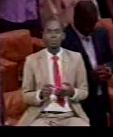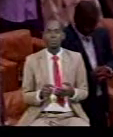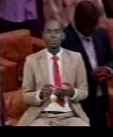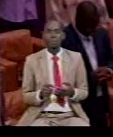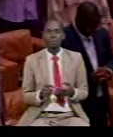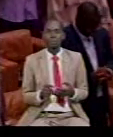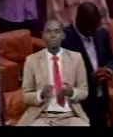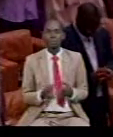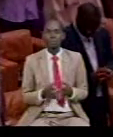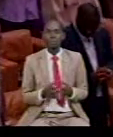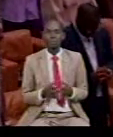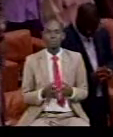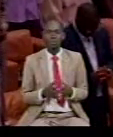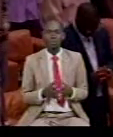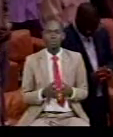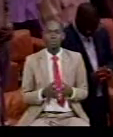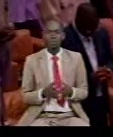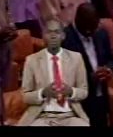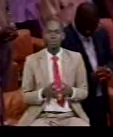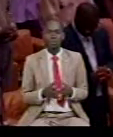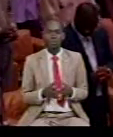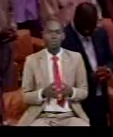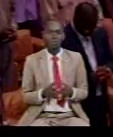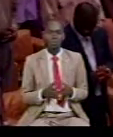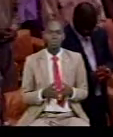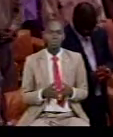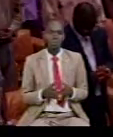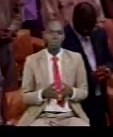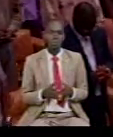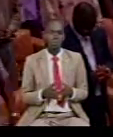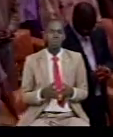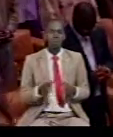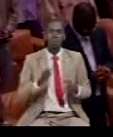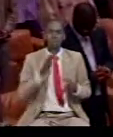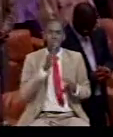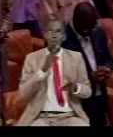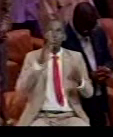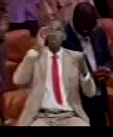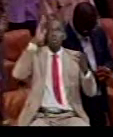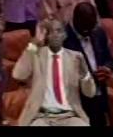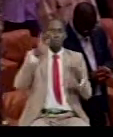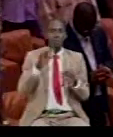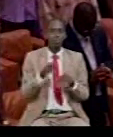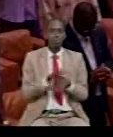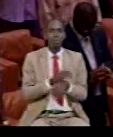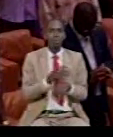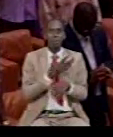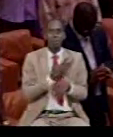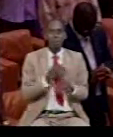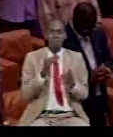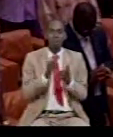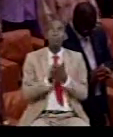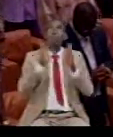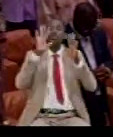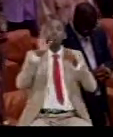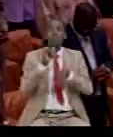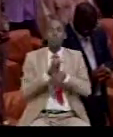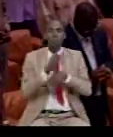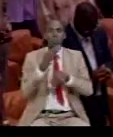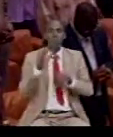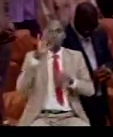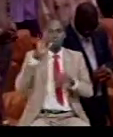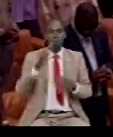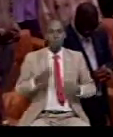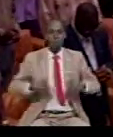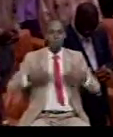Prepare your heart. Get ready. Be expectant. And that miracle of your life is